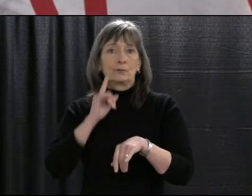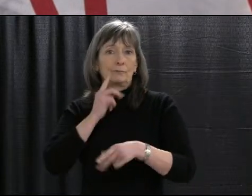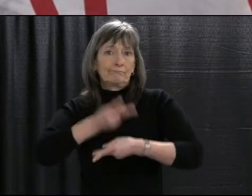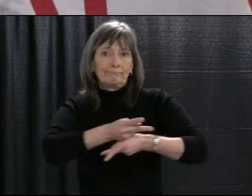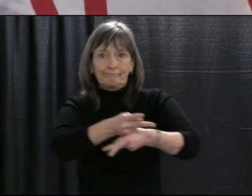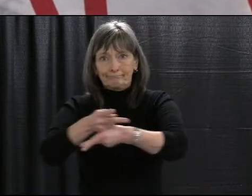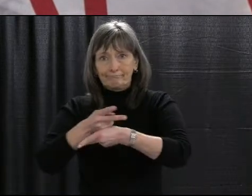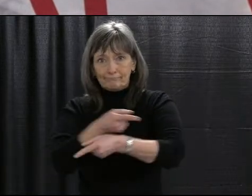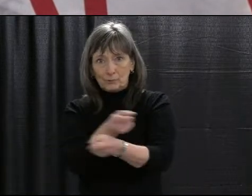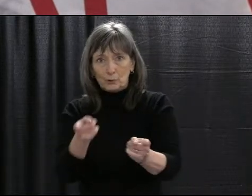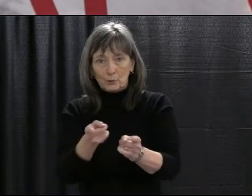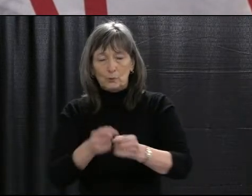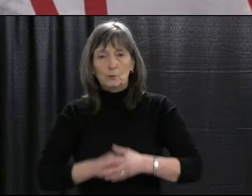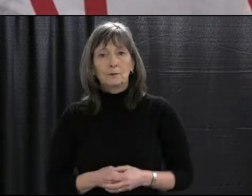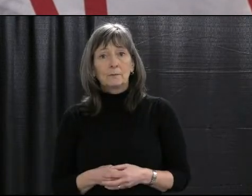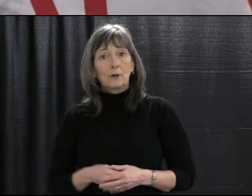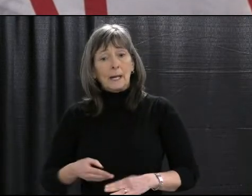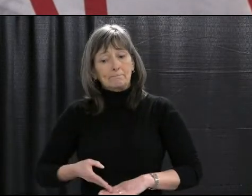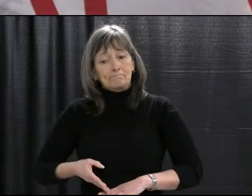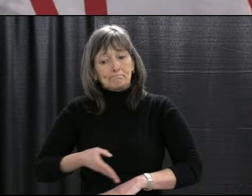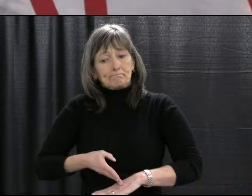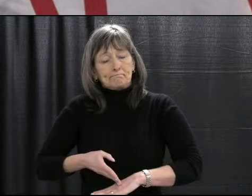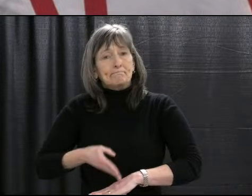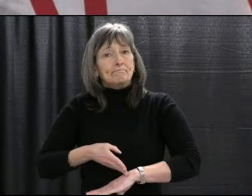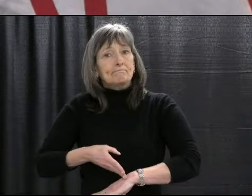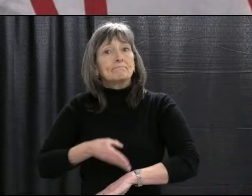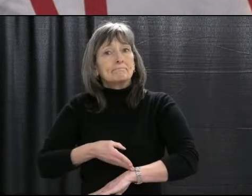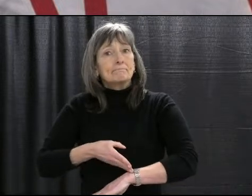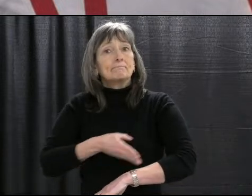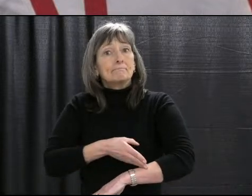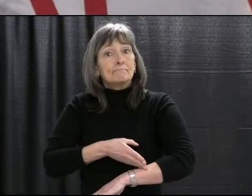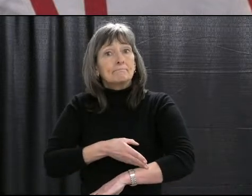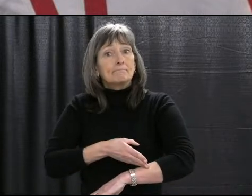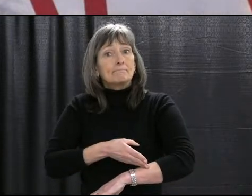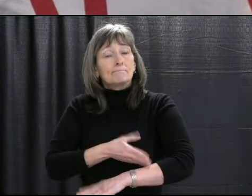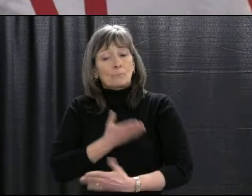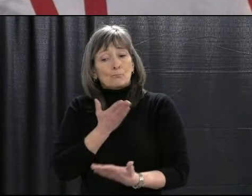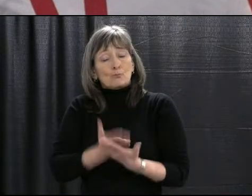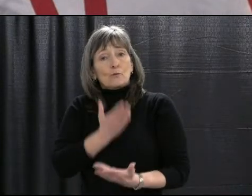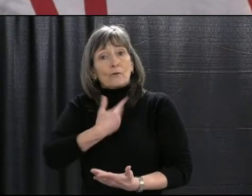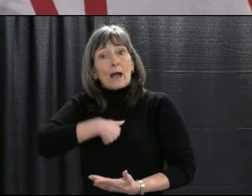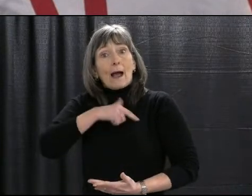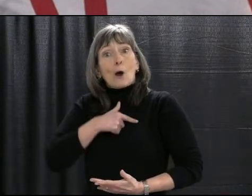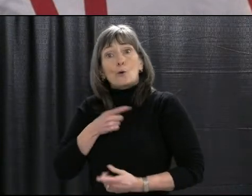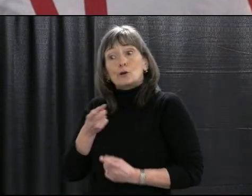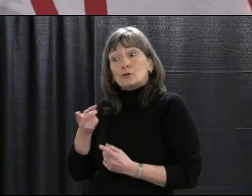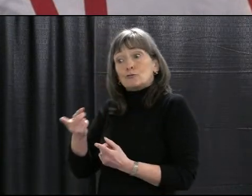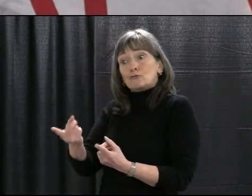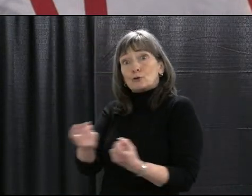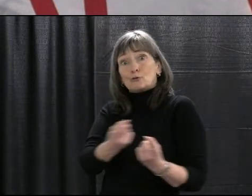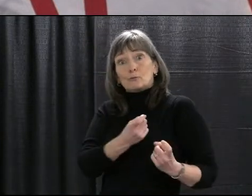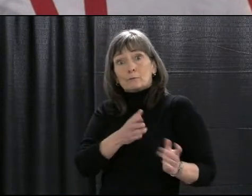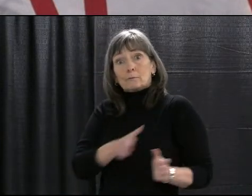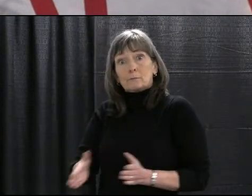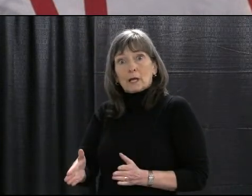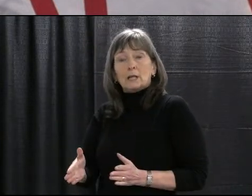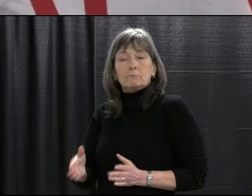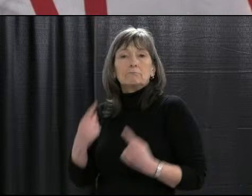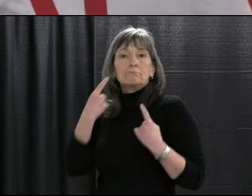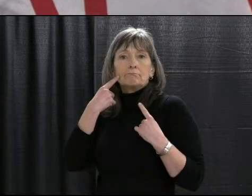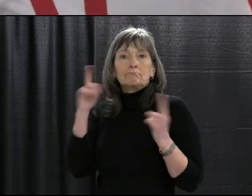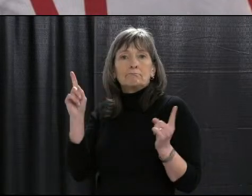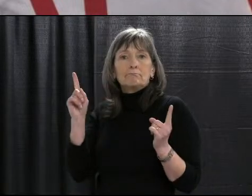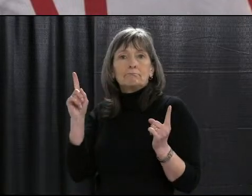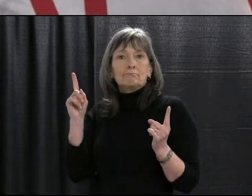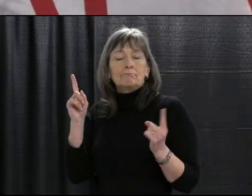in the right direction. These steps show that our recruitment plan is working. Recently, I've